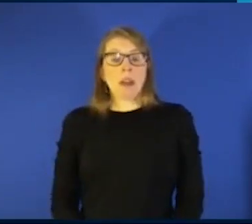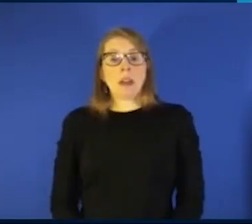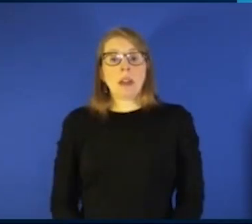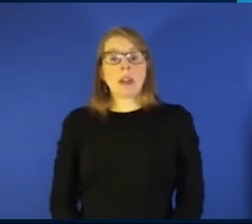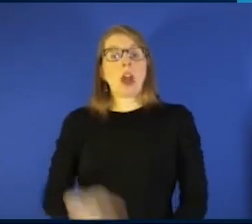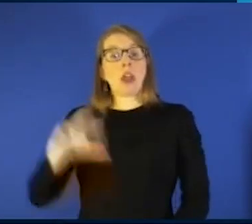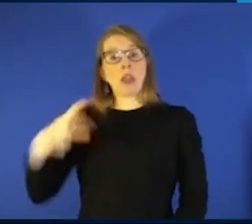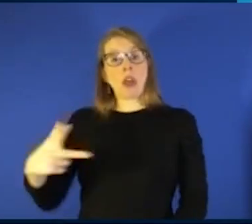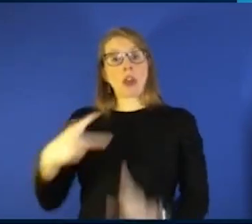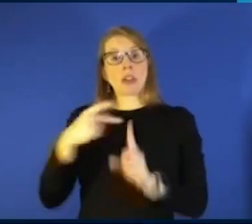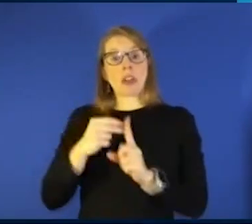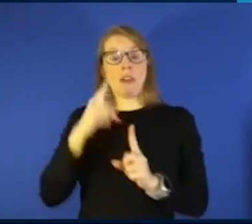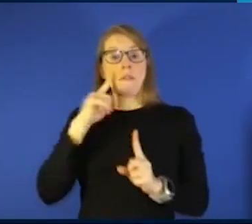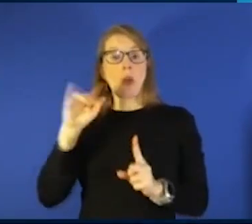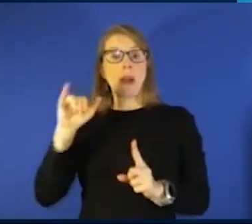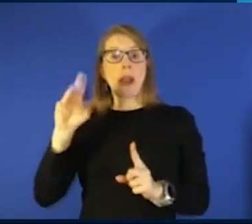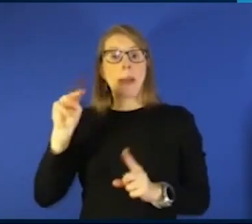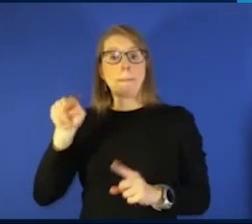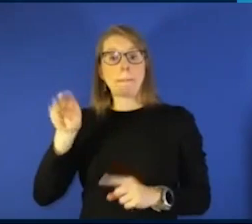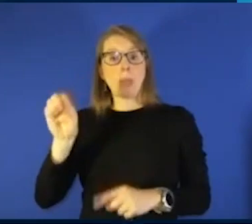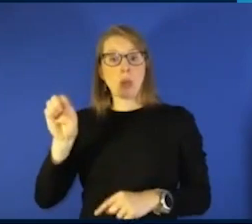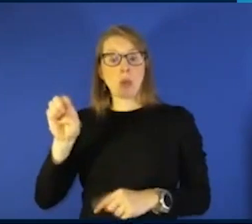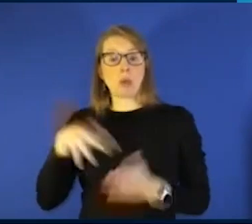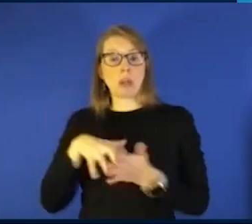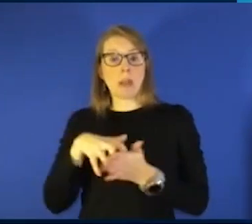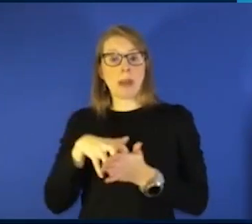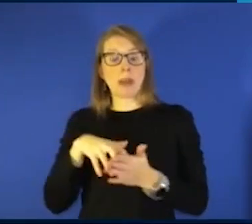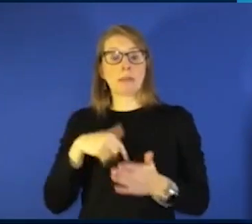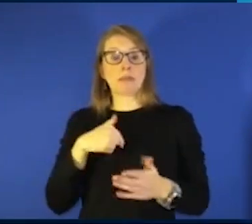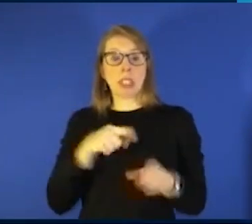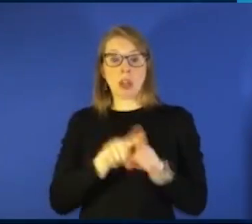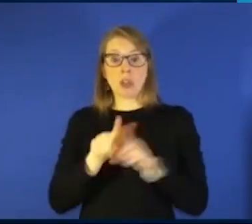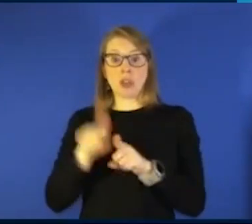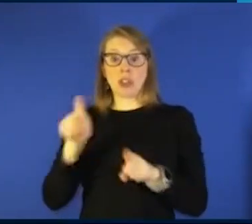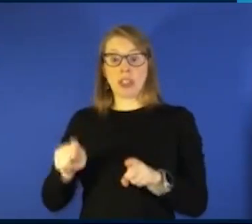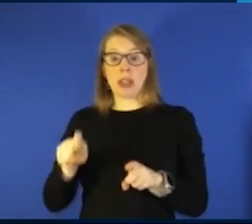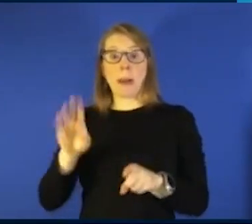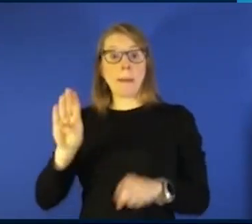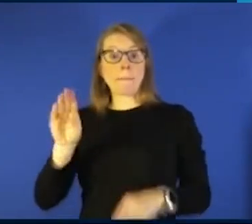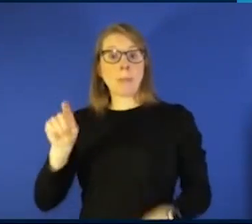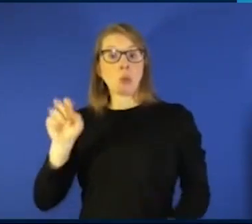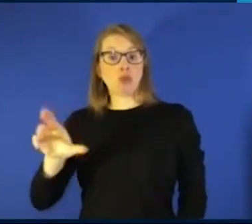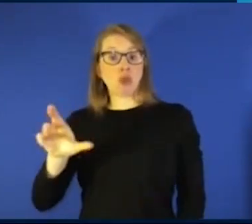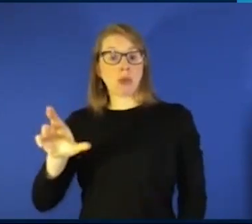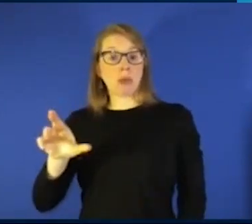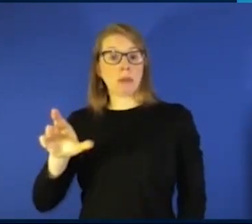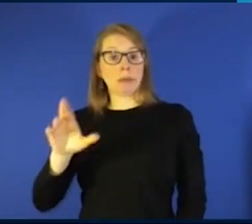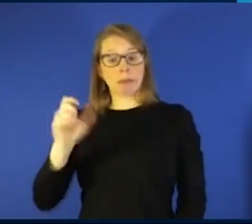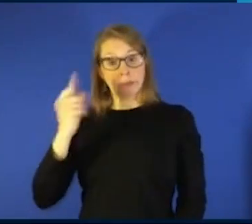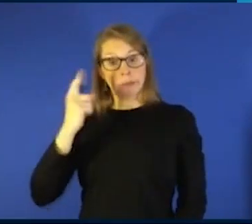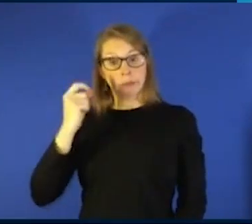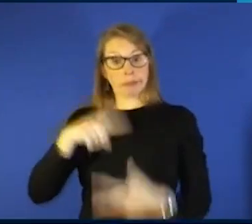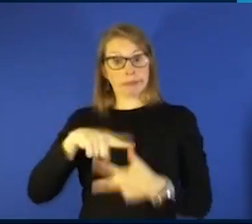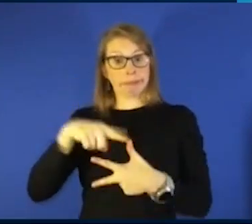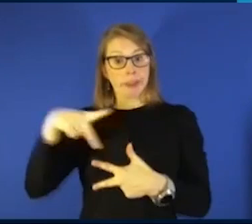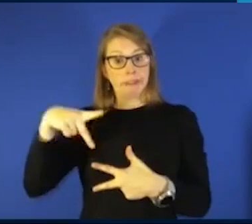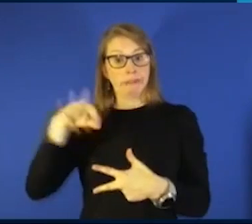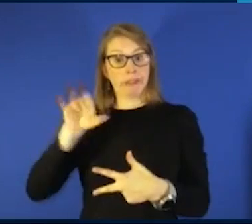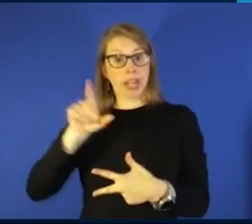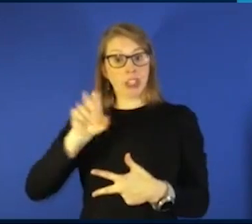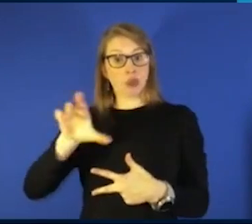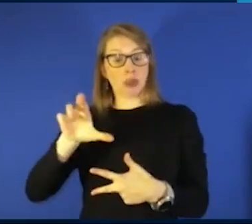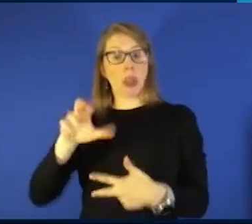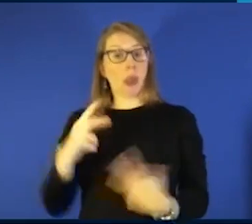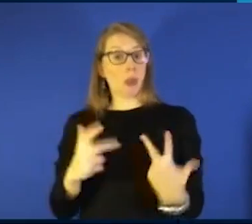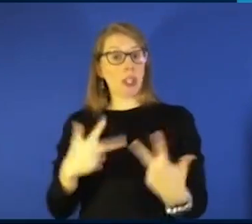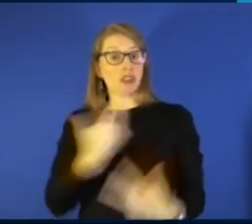for immune compromised. Do I also need the booster? By the way, I got the Pfizer vaccine. So she's had 3 shots and she